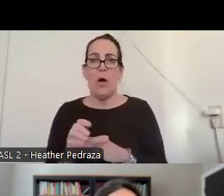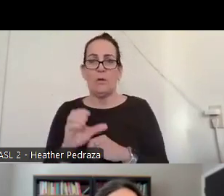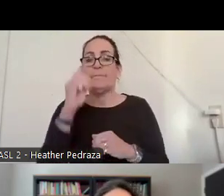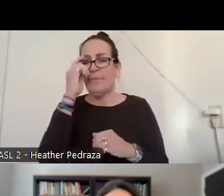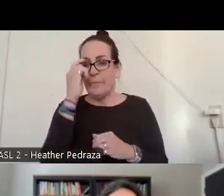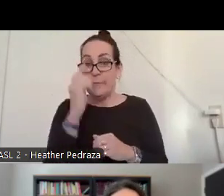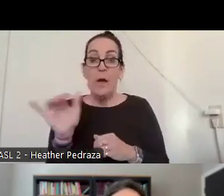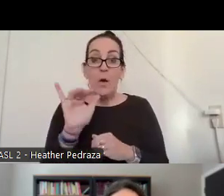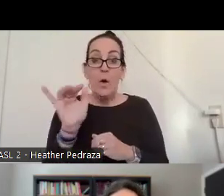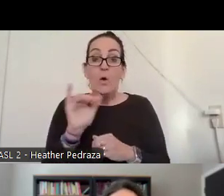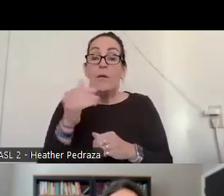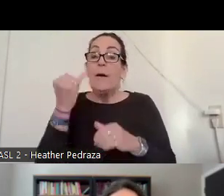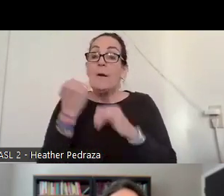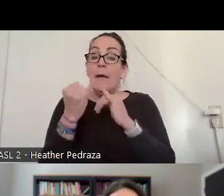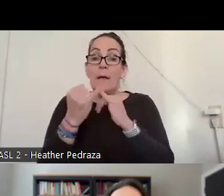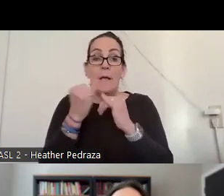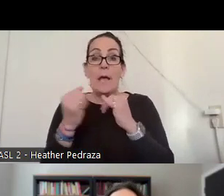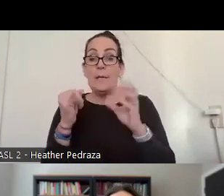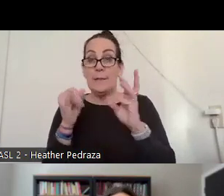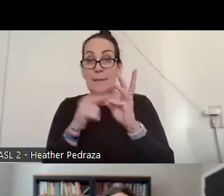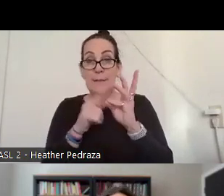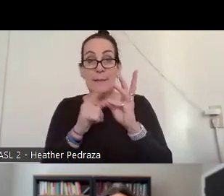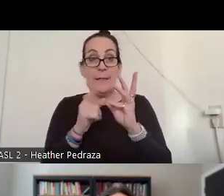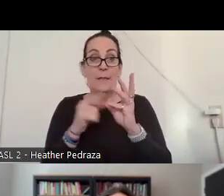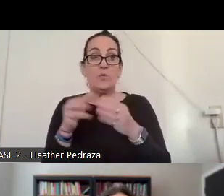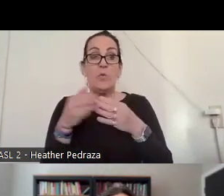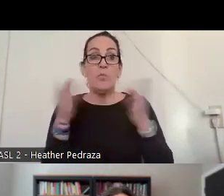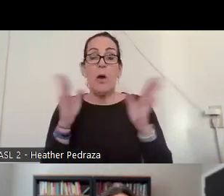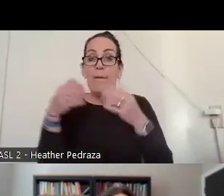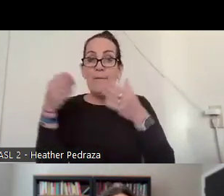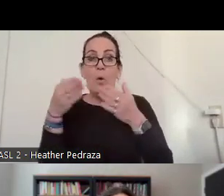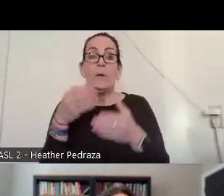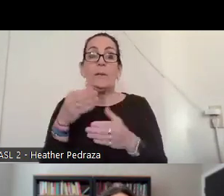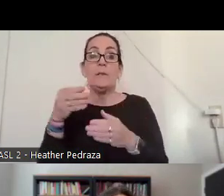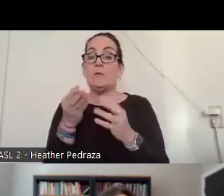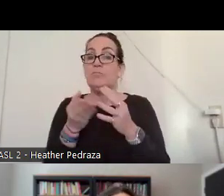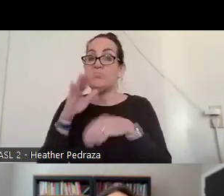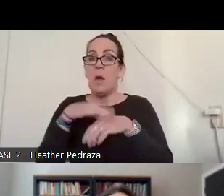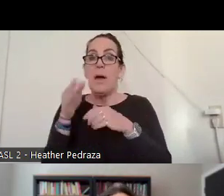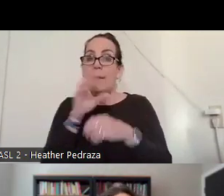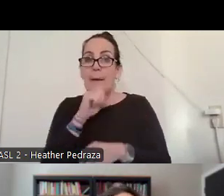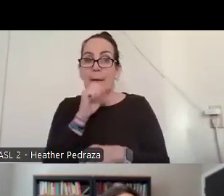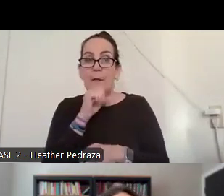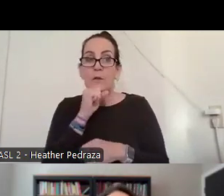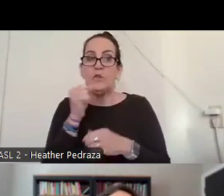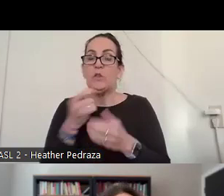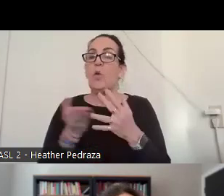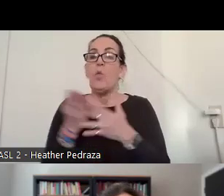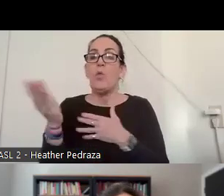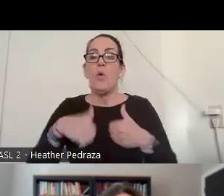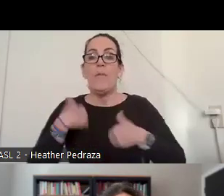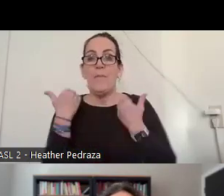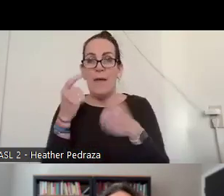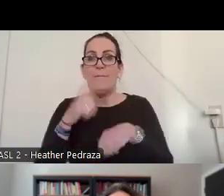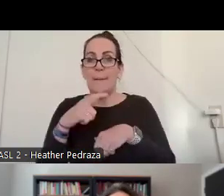a broad focus on aging throughout the lifespan. So this includes the extent to which MPA implementation reflects a